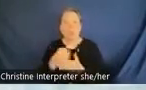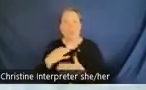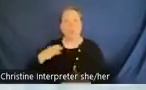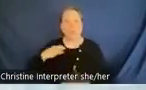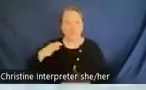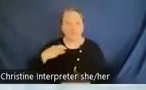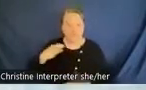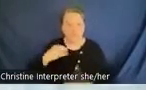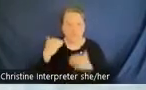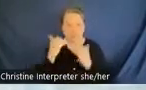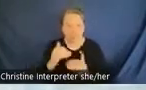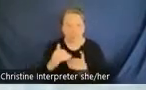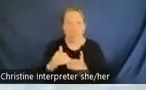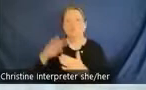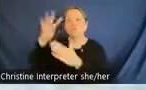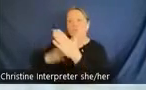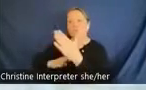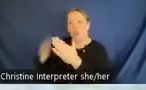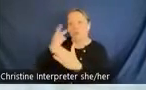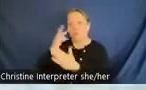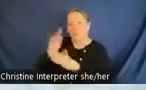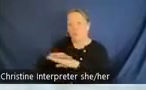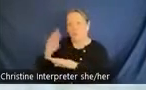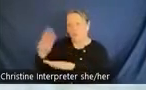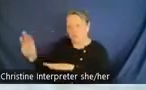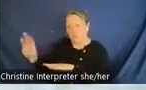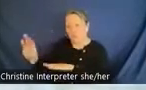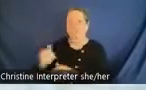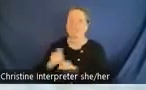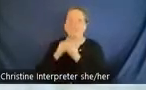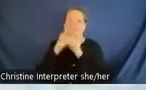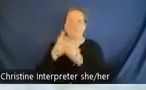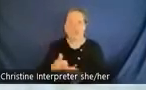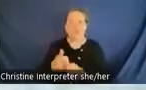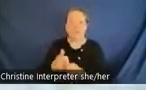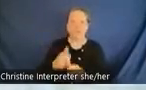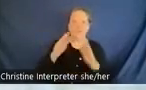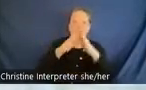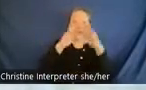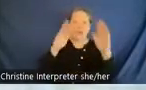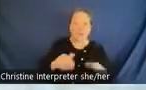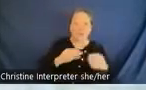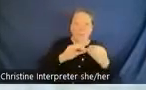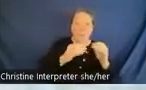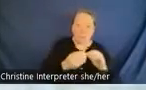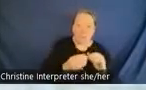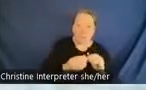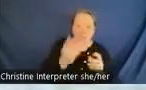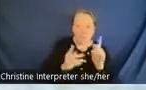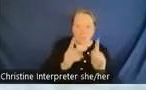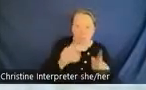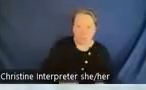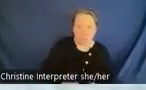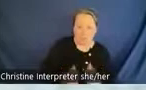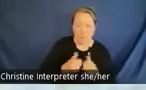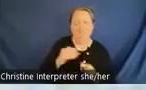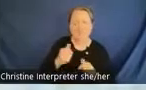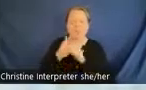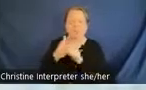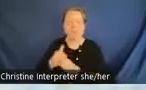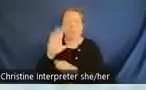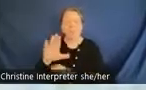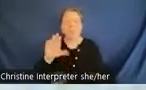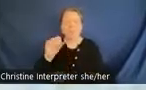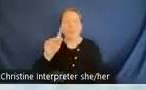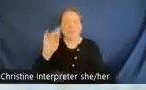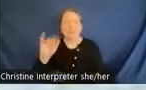chart is available on our website. It goes by household, by county. So, and let me preface